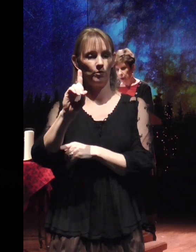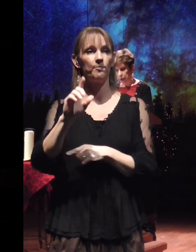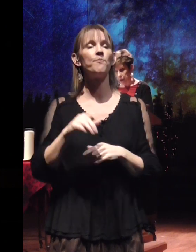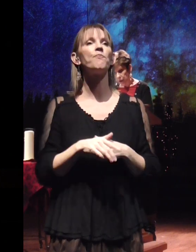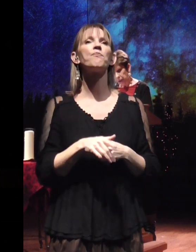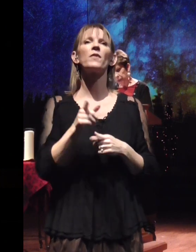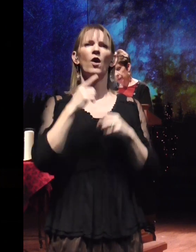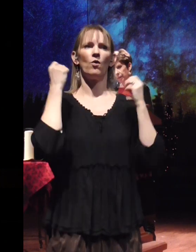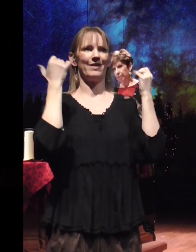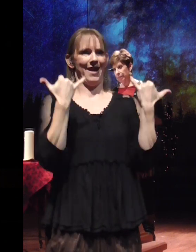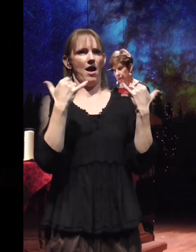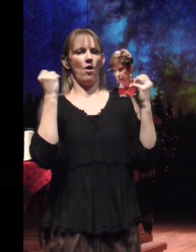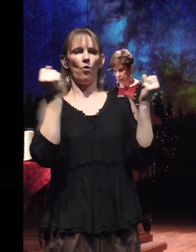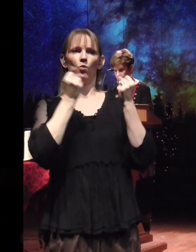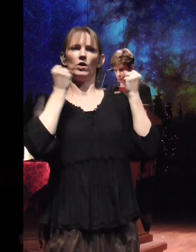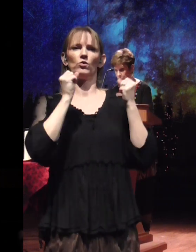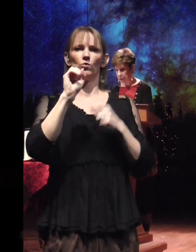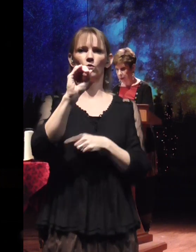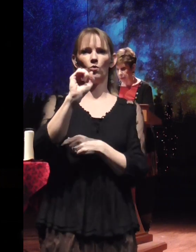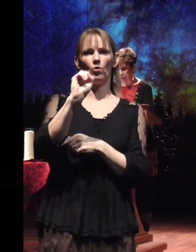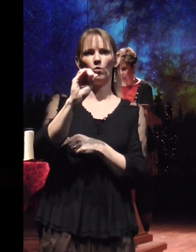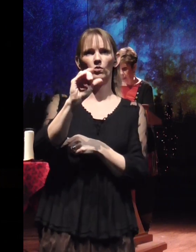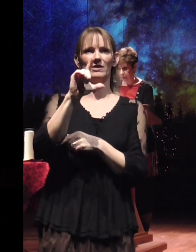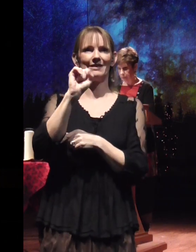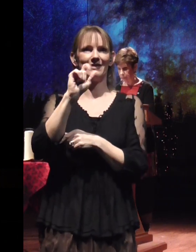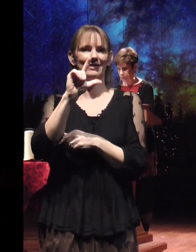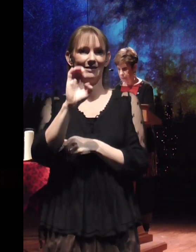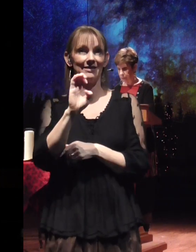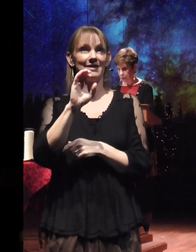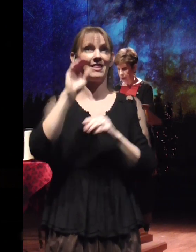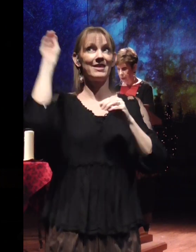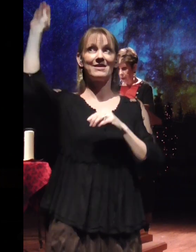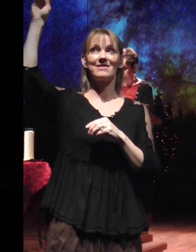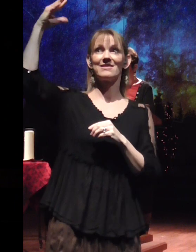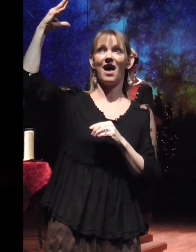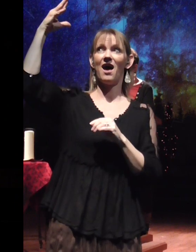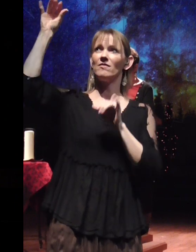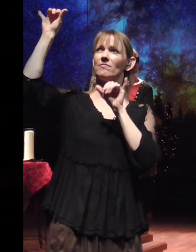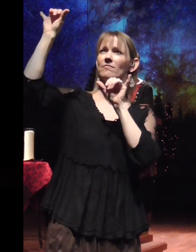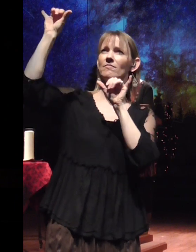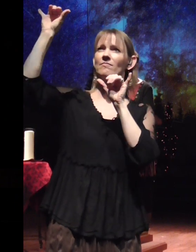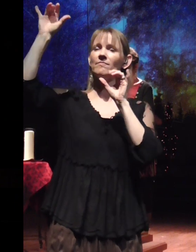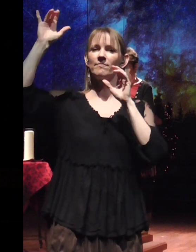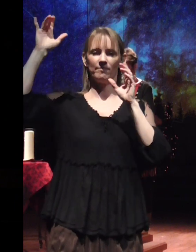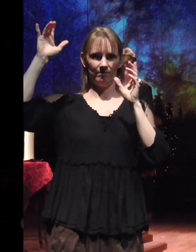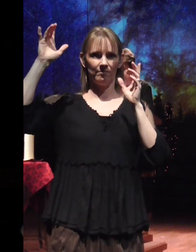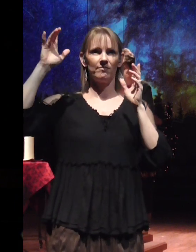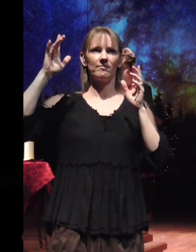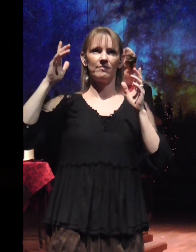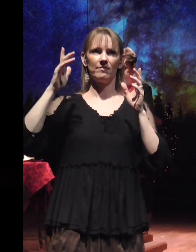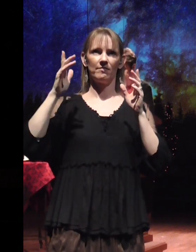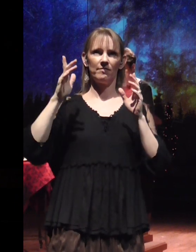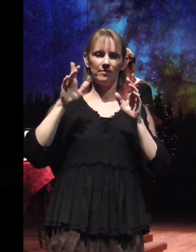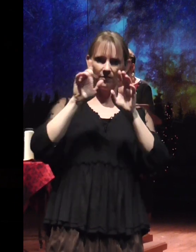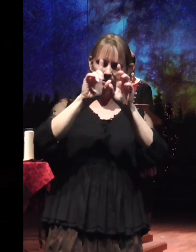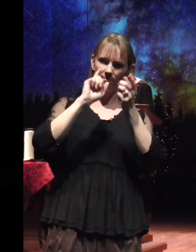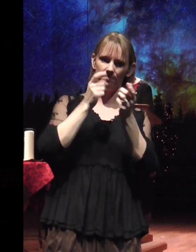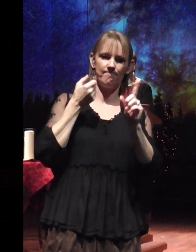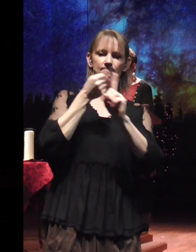This is the winter solstice, the still point of the sun, the cusp and the